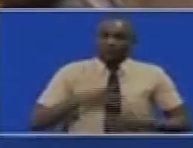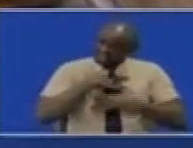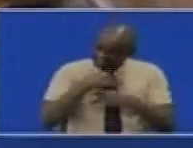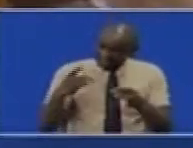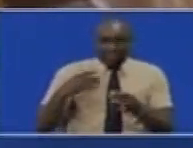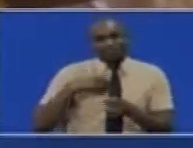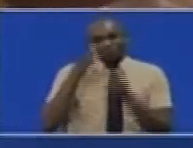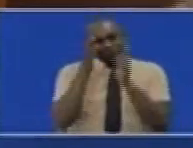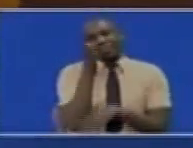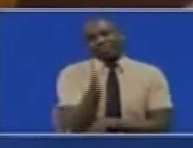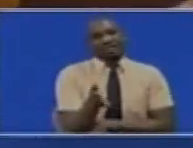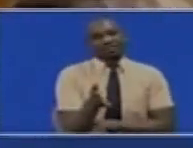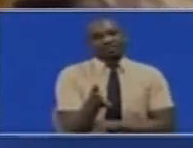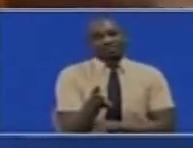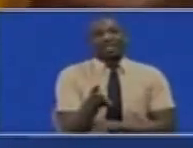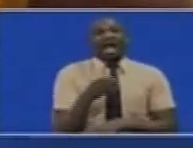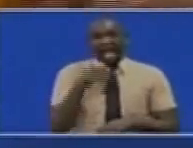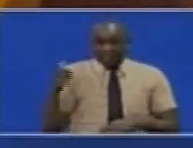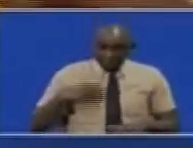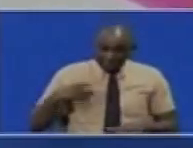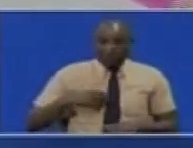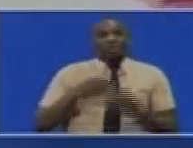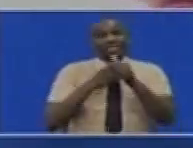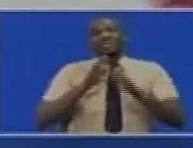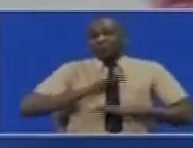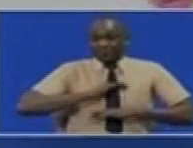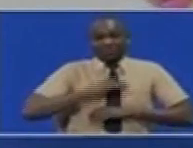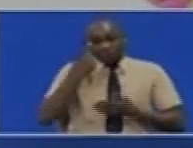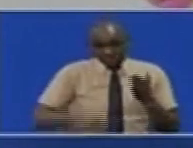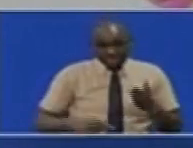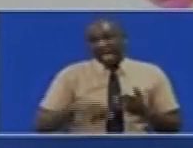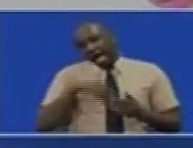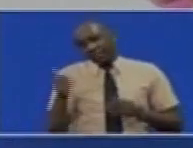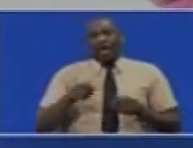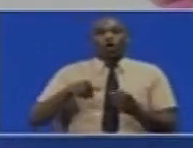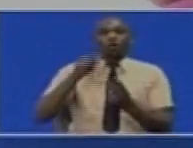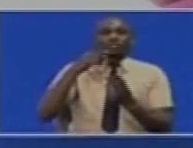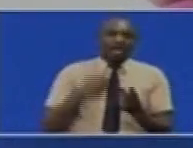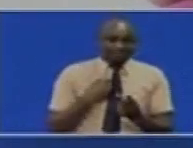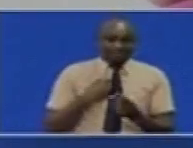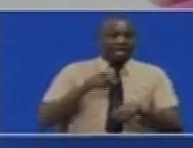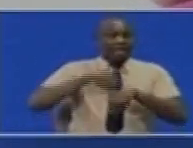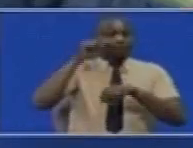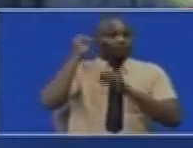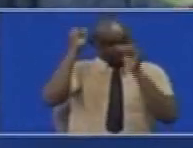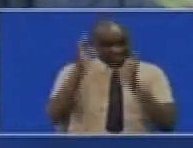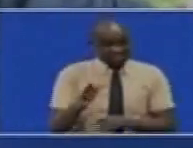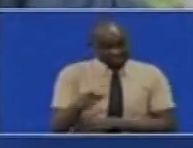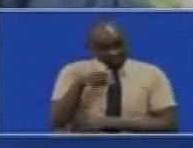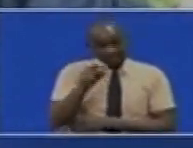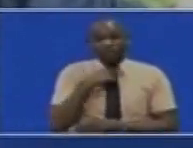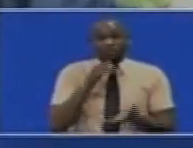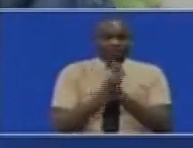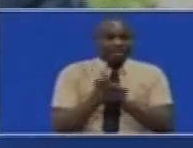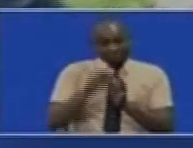center stage in this exercise, some disgruntled leaders are looking at other options. Embu politician and gubernatorial